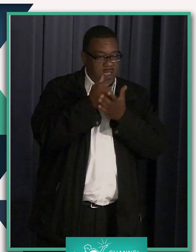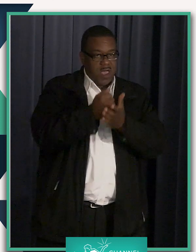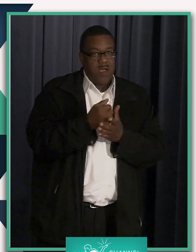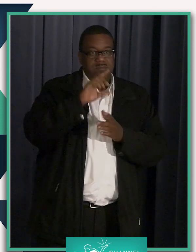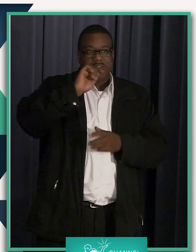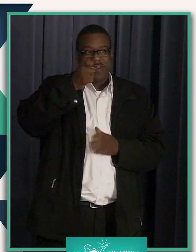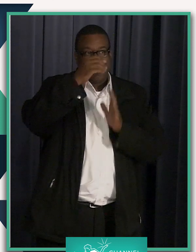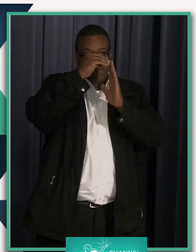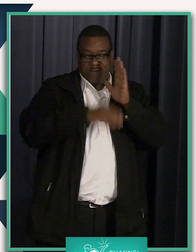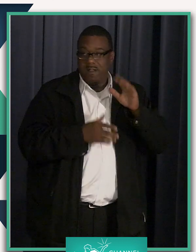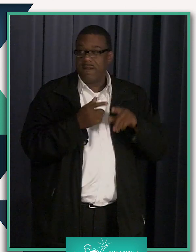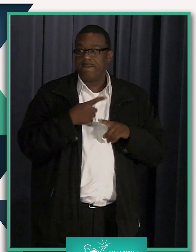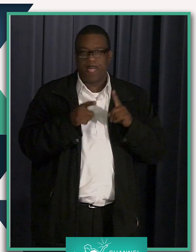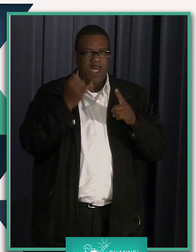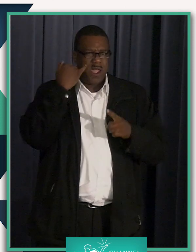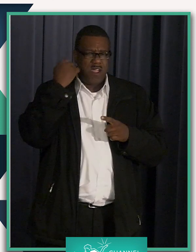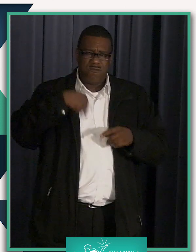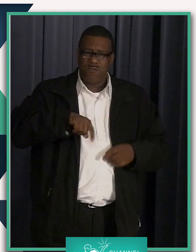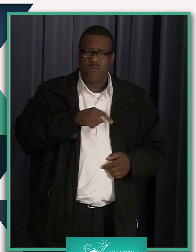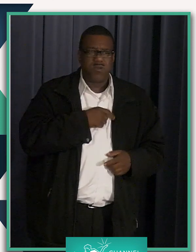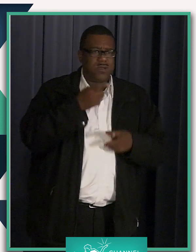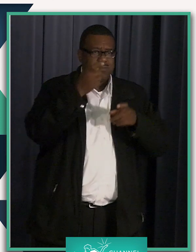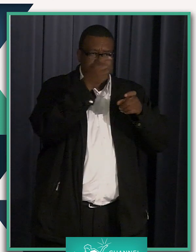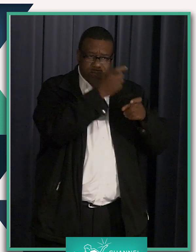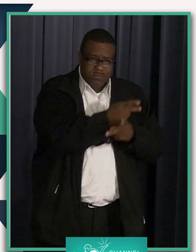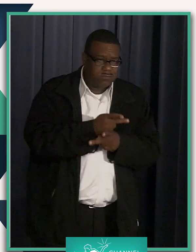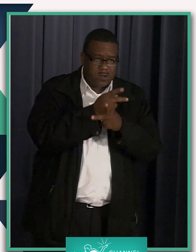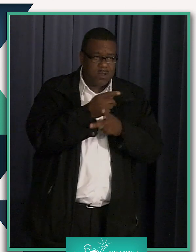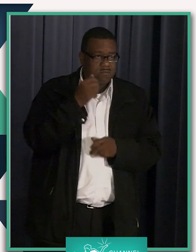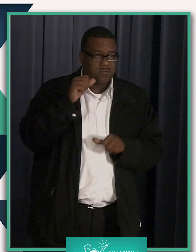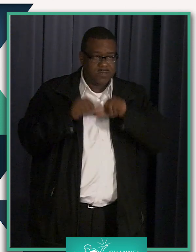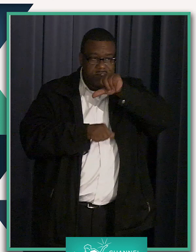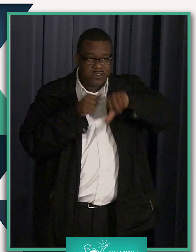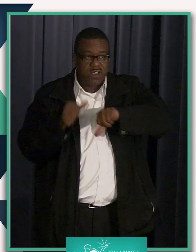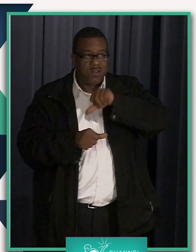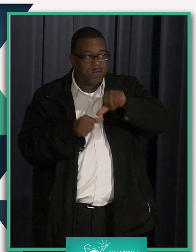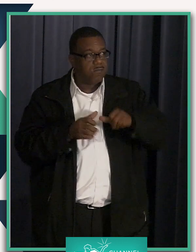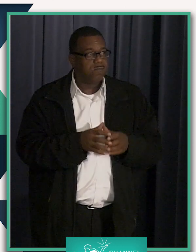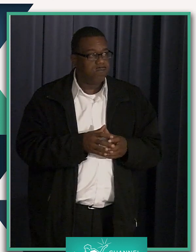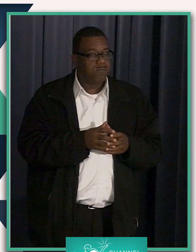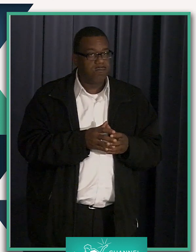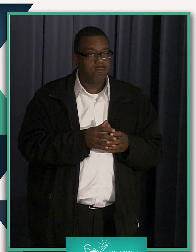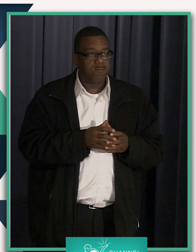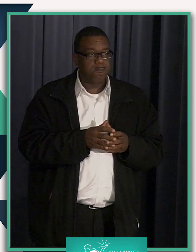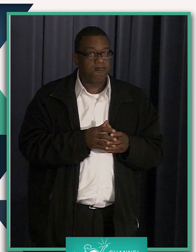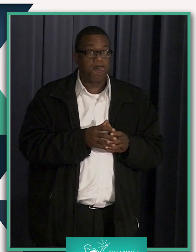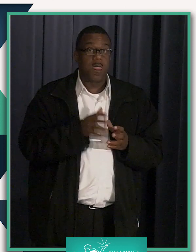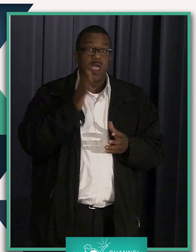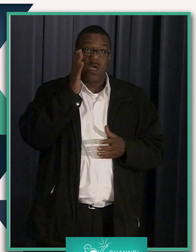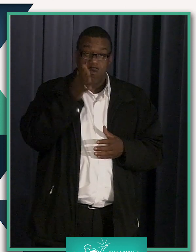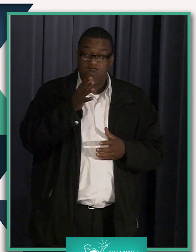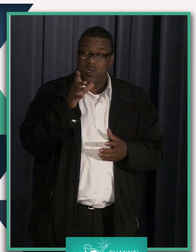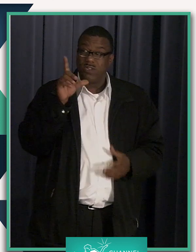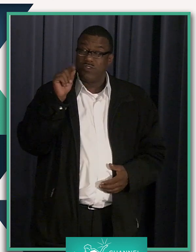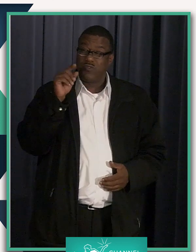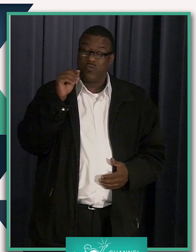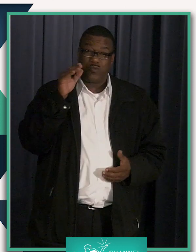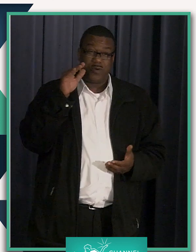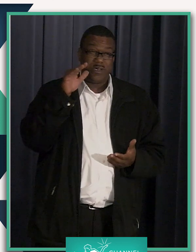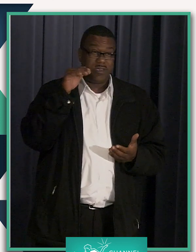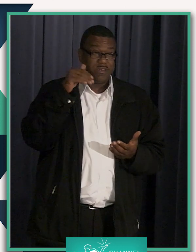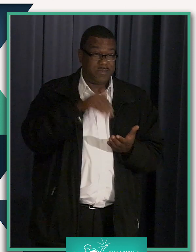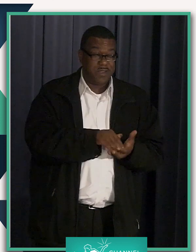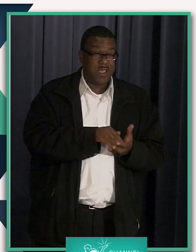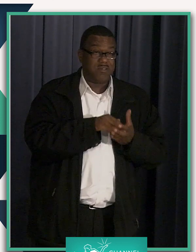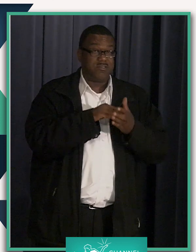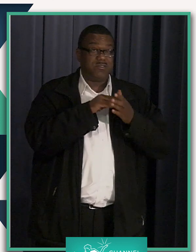we all watch out for each other and tell other families about this, there are going to be 20,000 children in this city living in